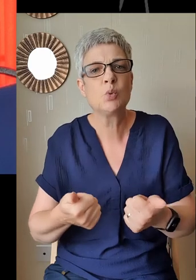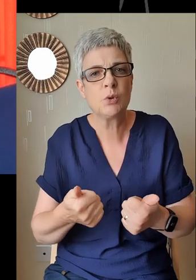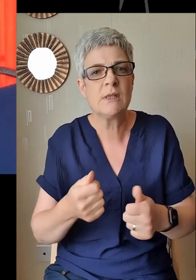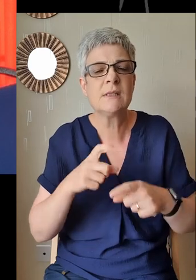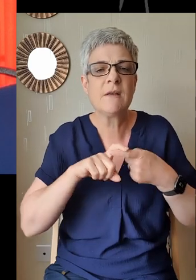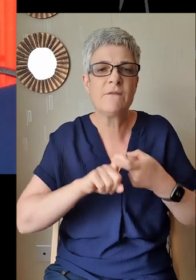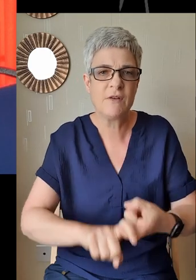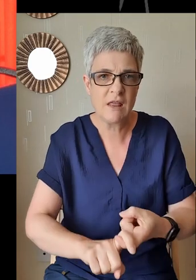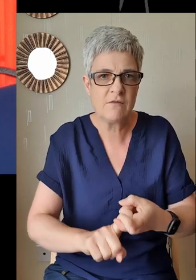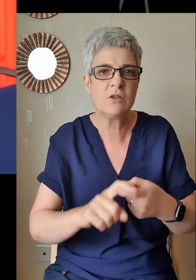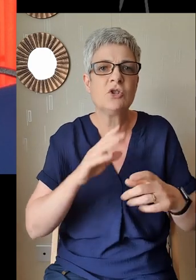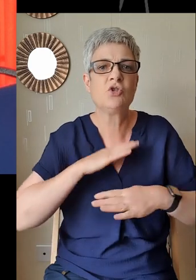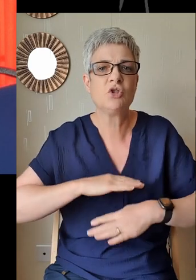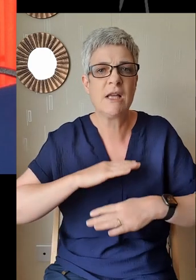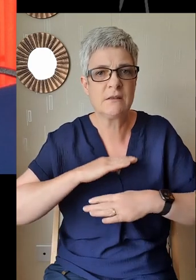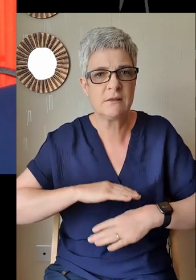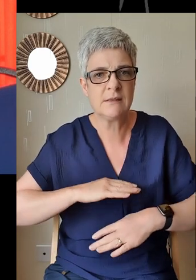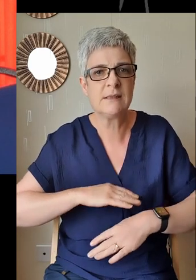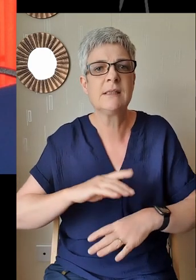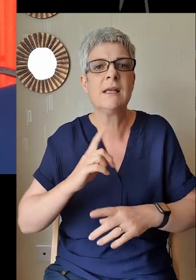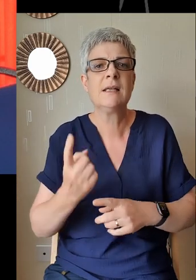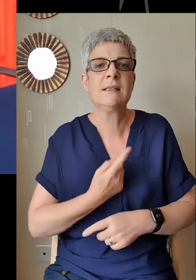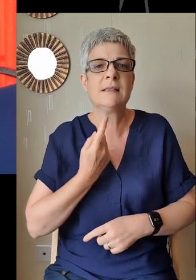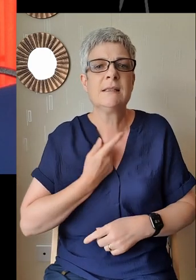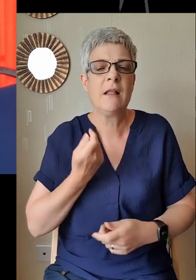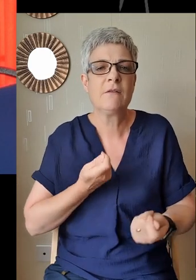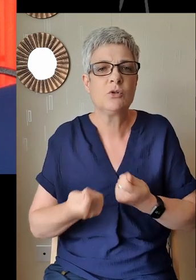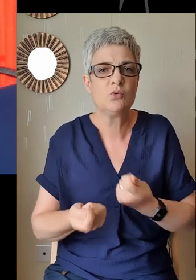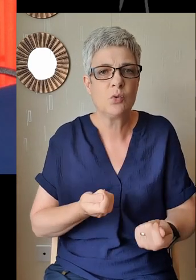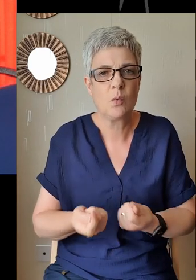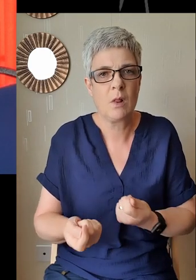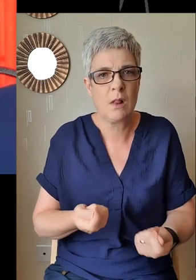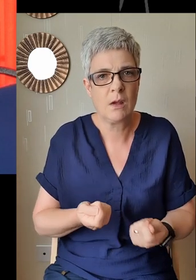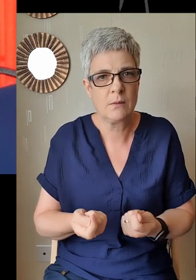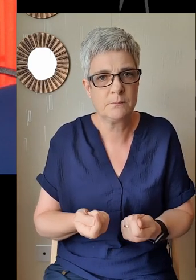faithfulness, gentleness, and self-control.